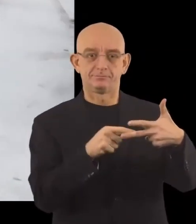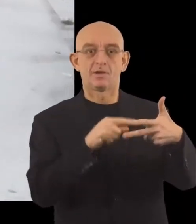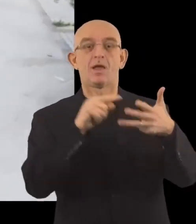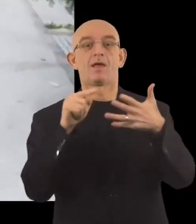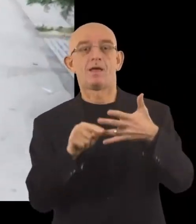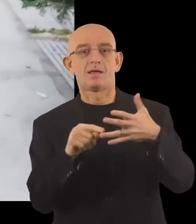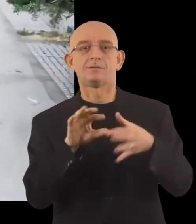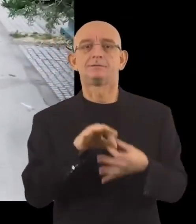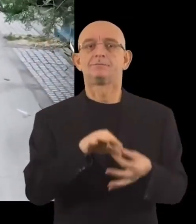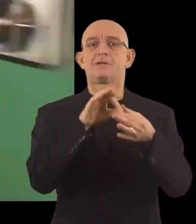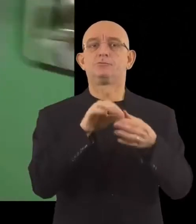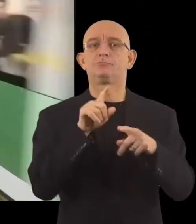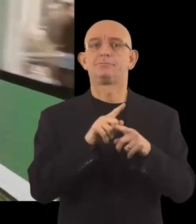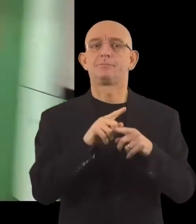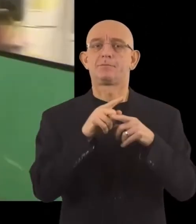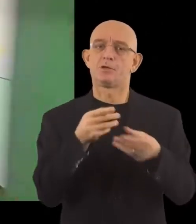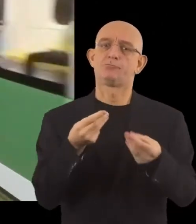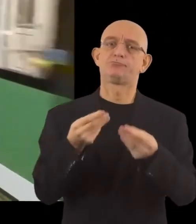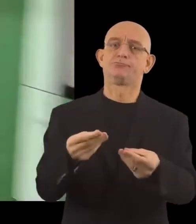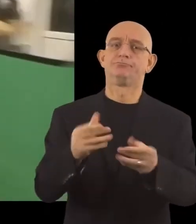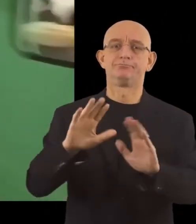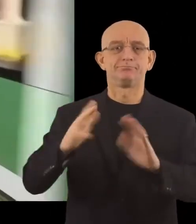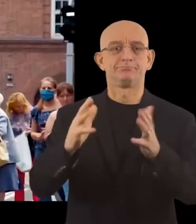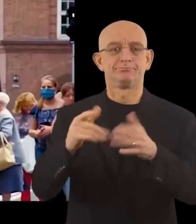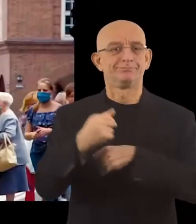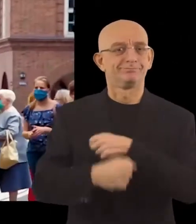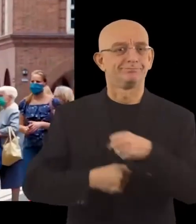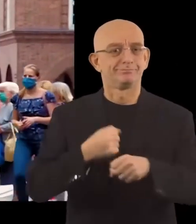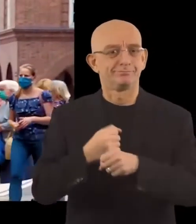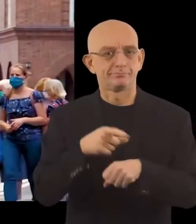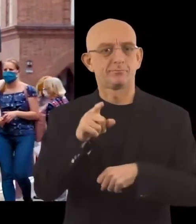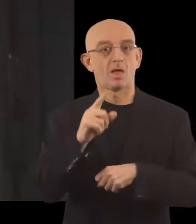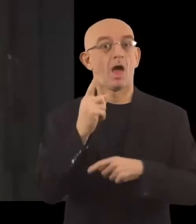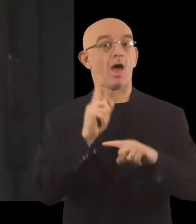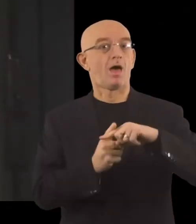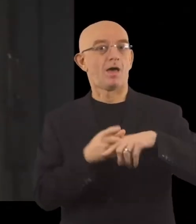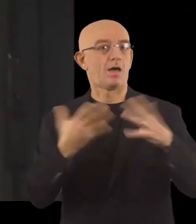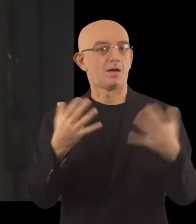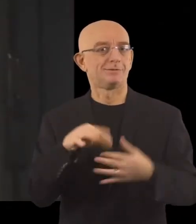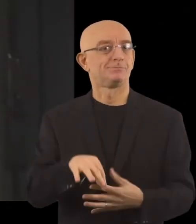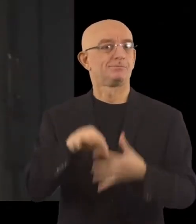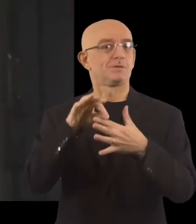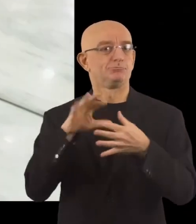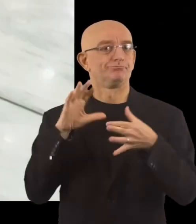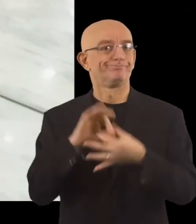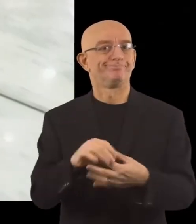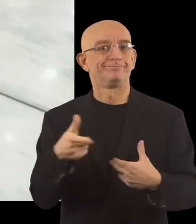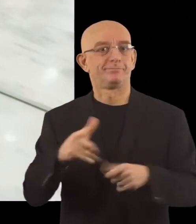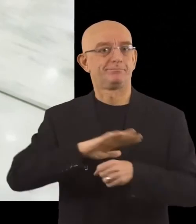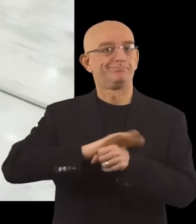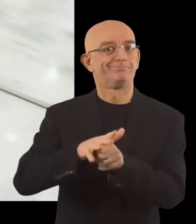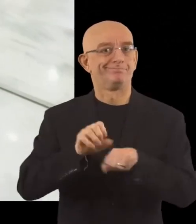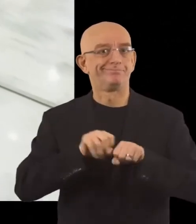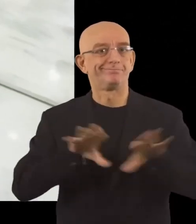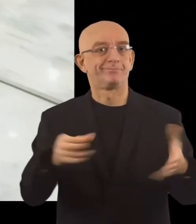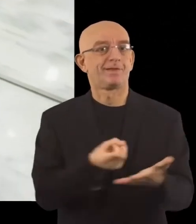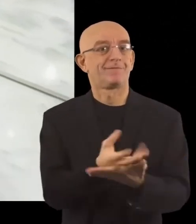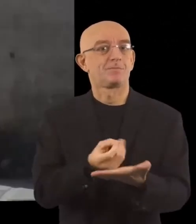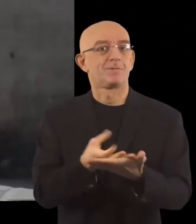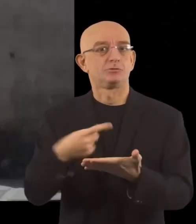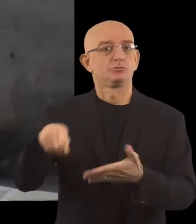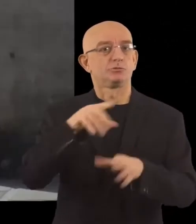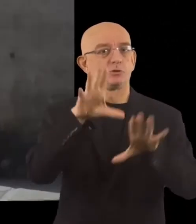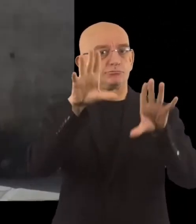categories. A novelty for this very special year is that there is 1 special mention category on accessibility in times of